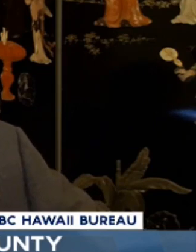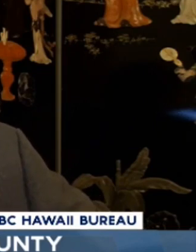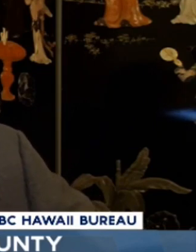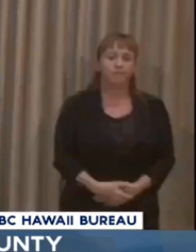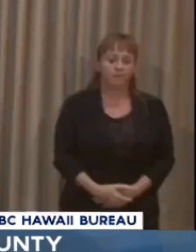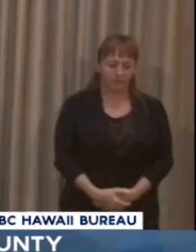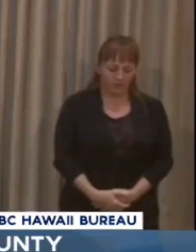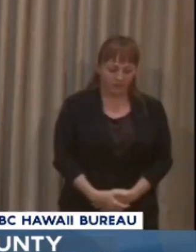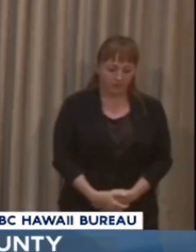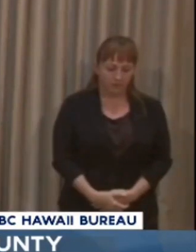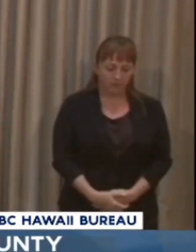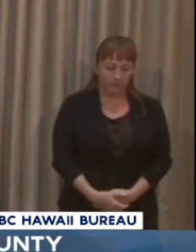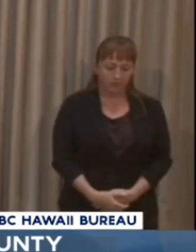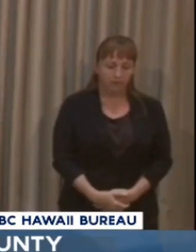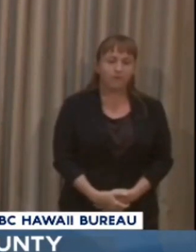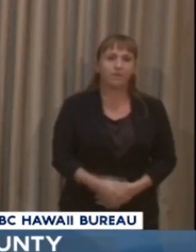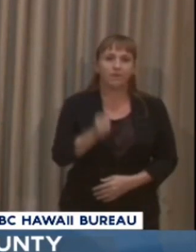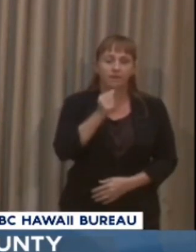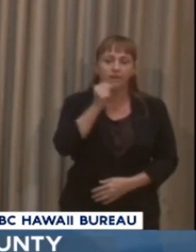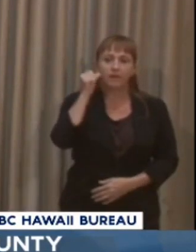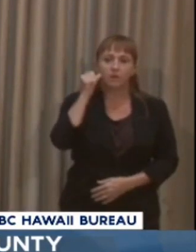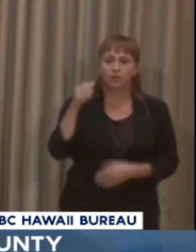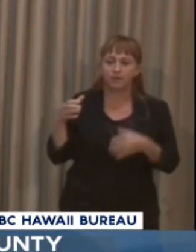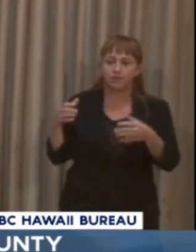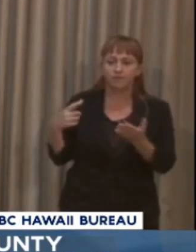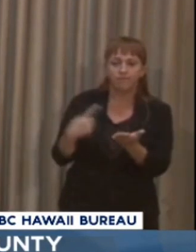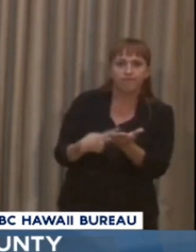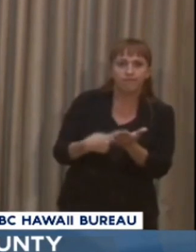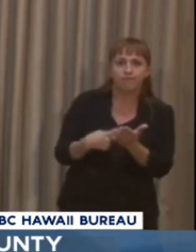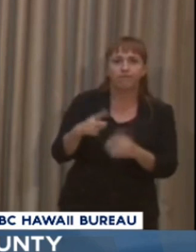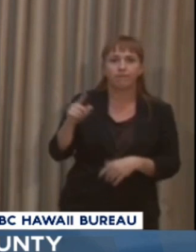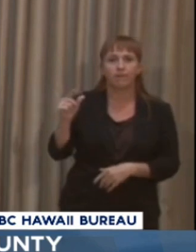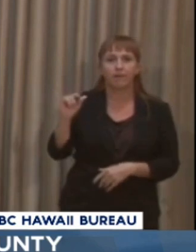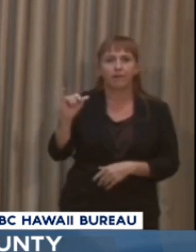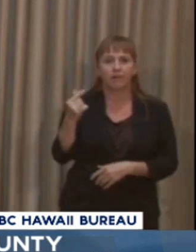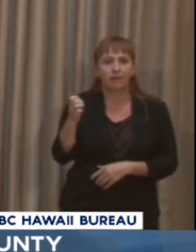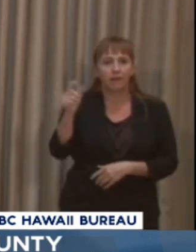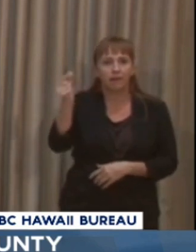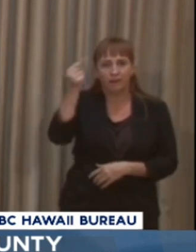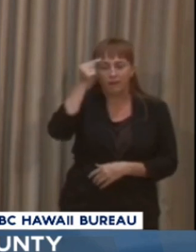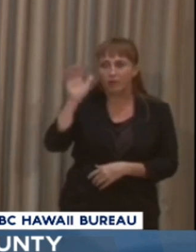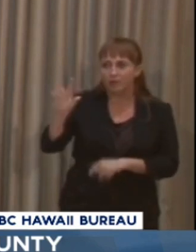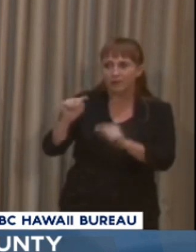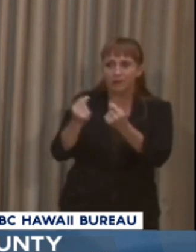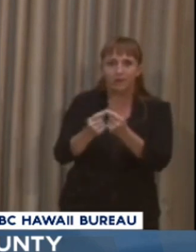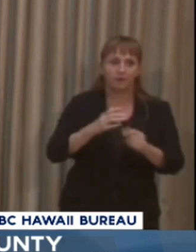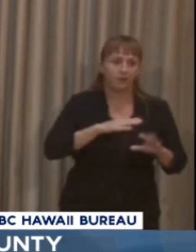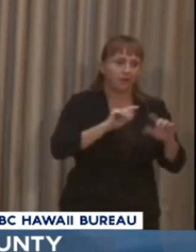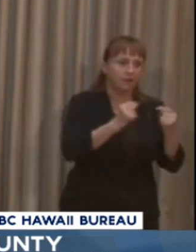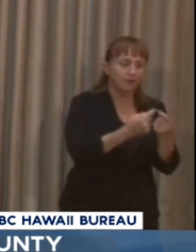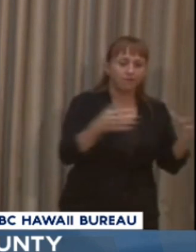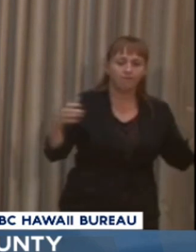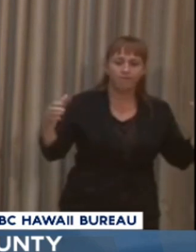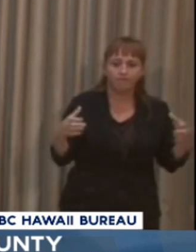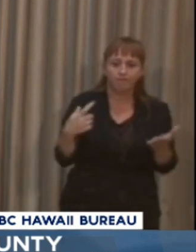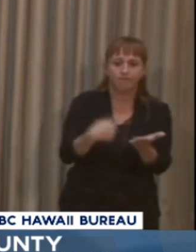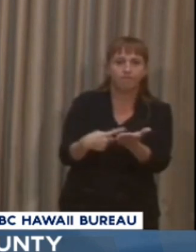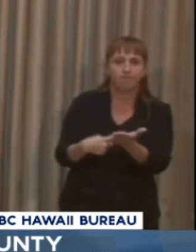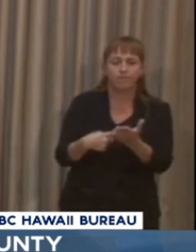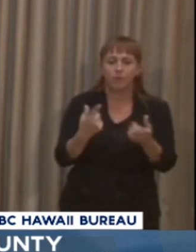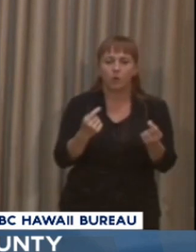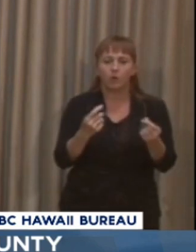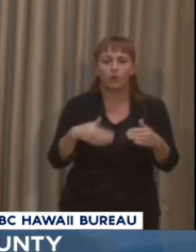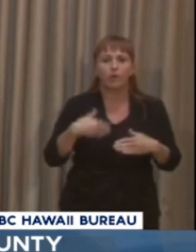testing. Since making that announcement, the mayor himself has gone into quarantine, but later